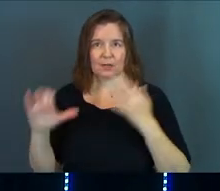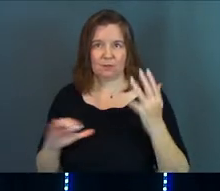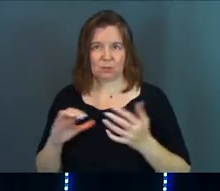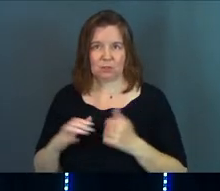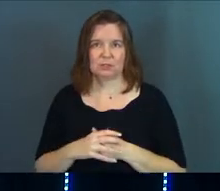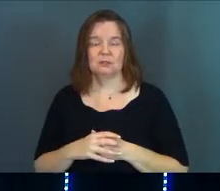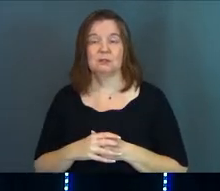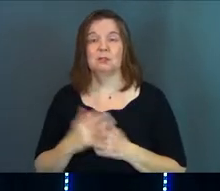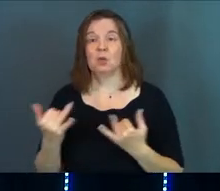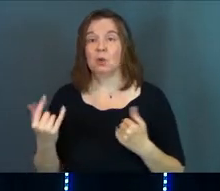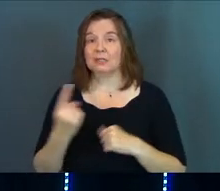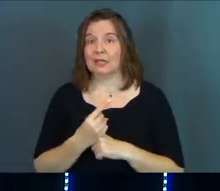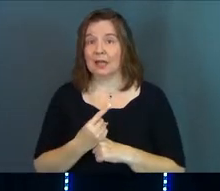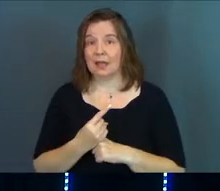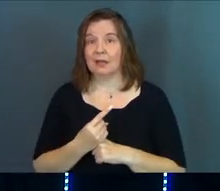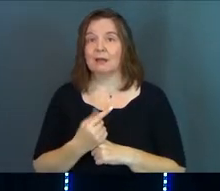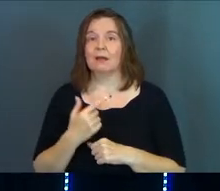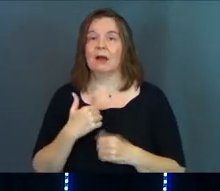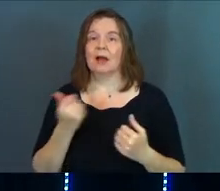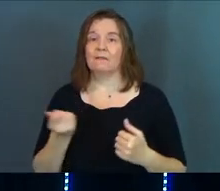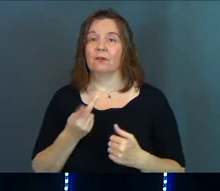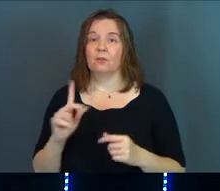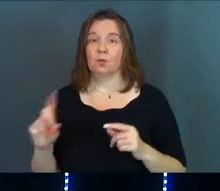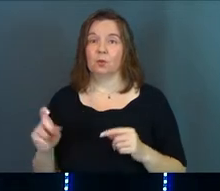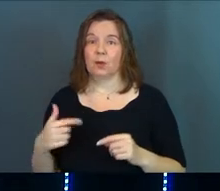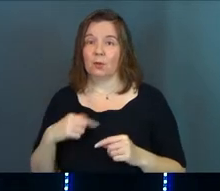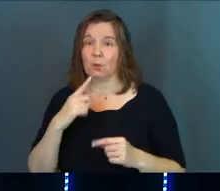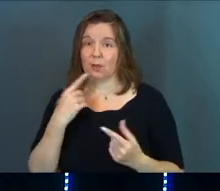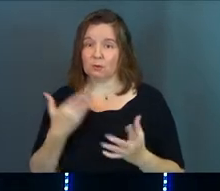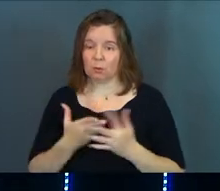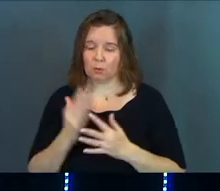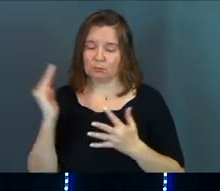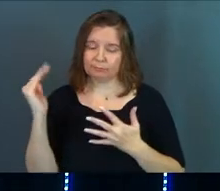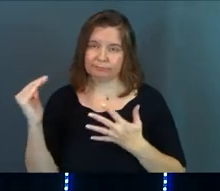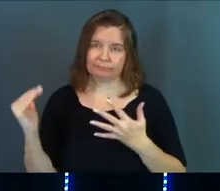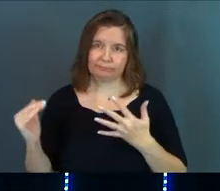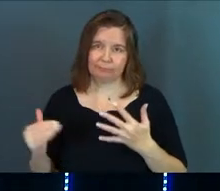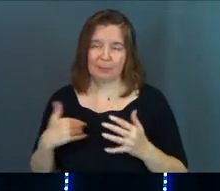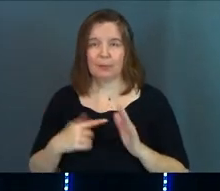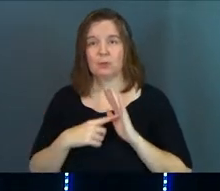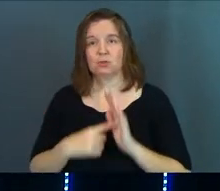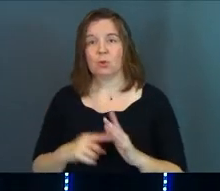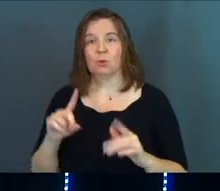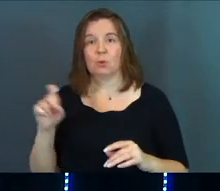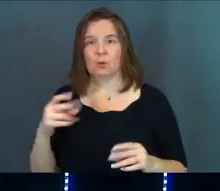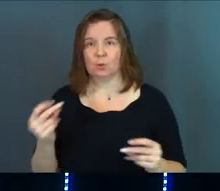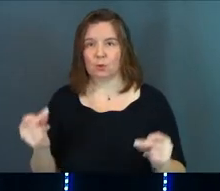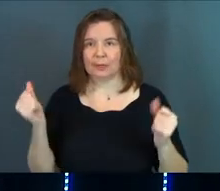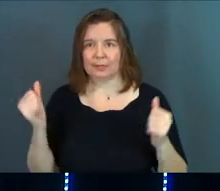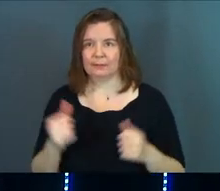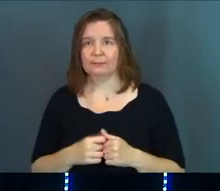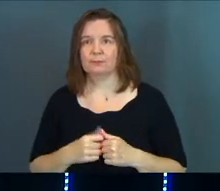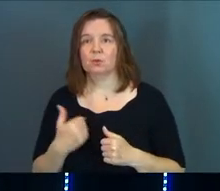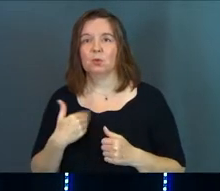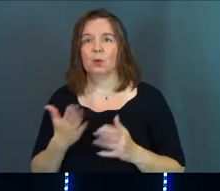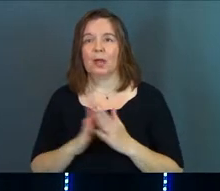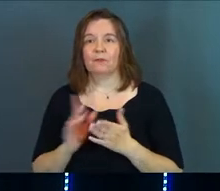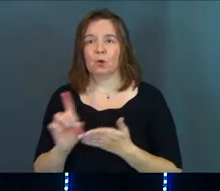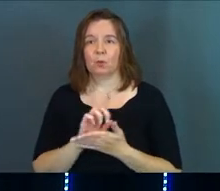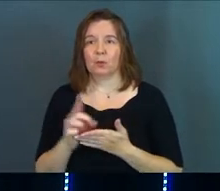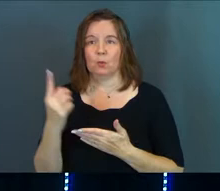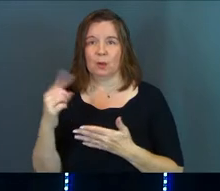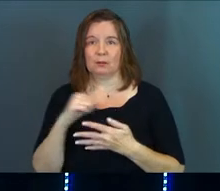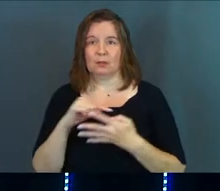confusions. And so today, I've got a few questions that we're actually going to go through. And so let me show you these questions really quick. So you asked for it week